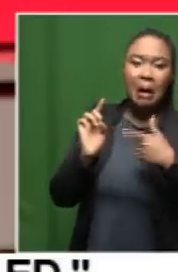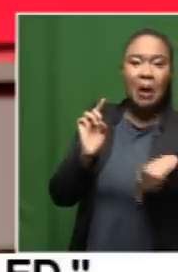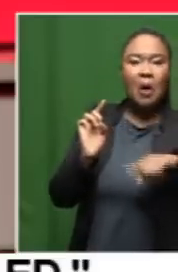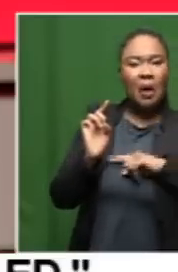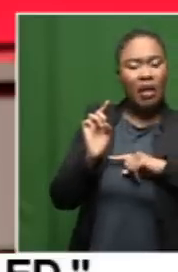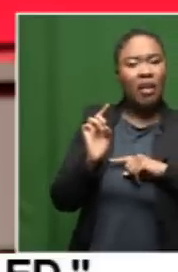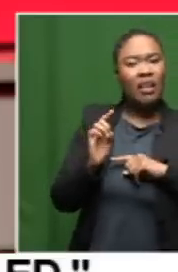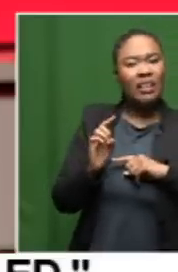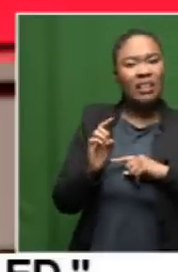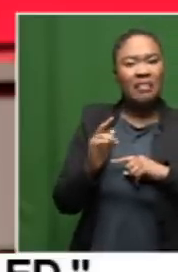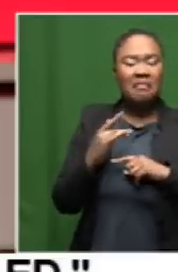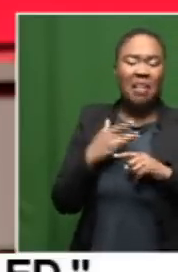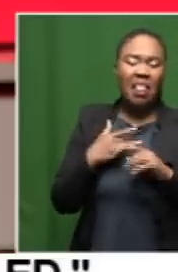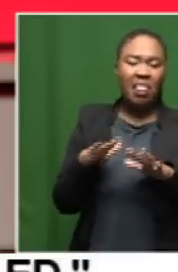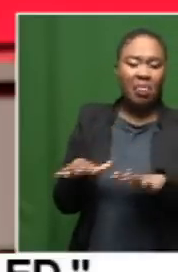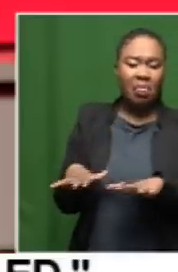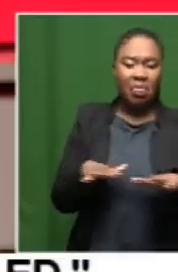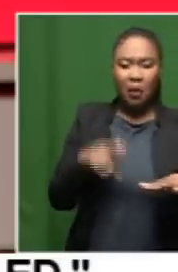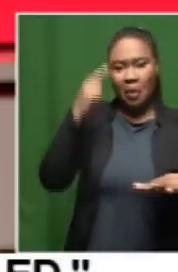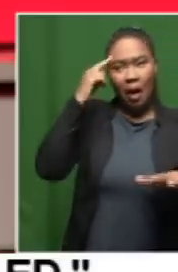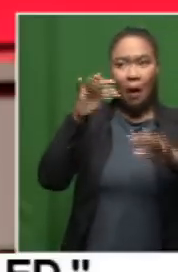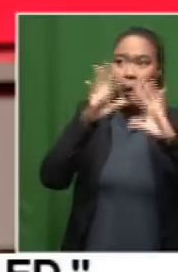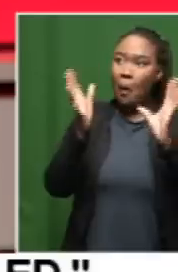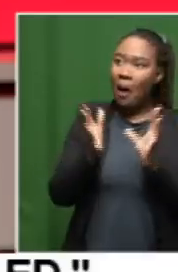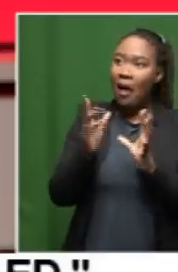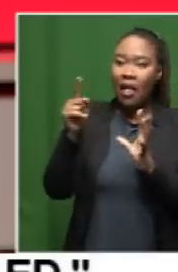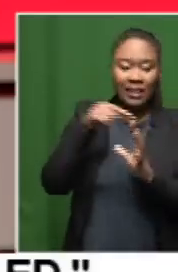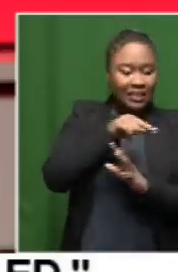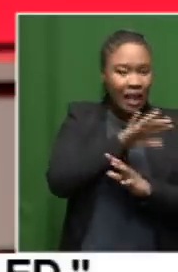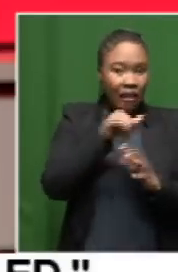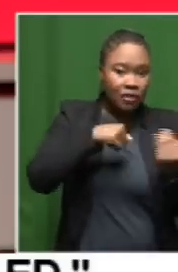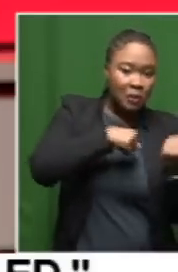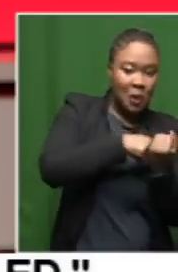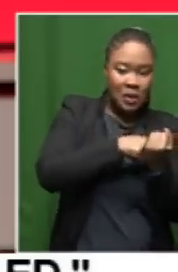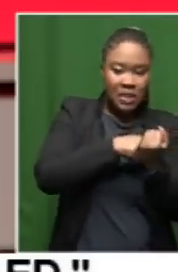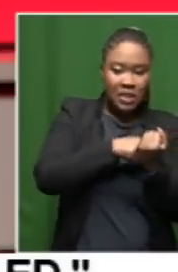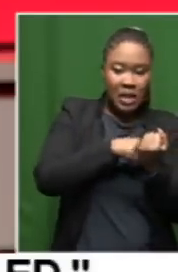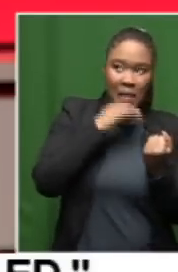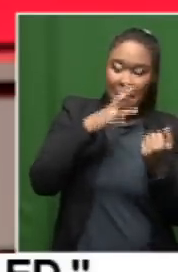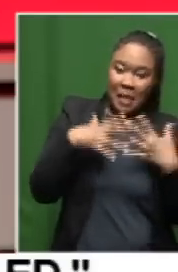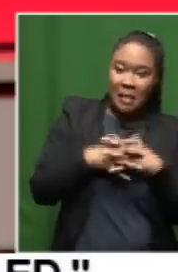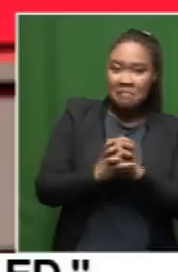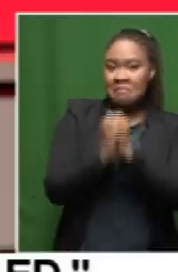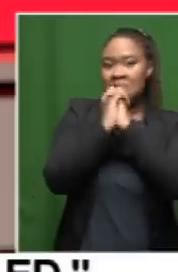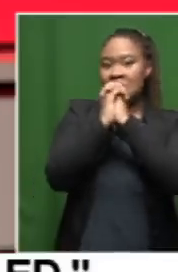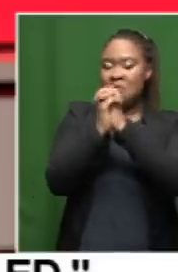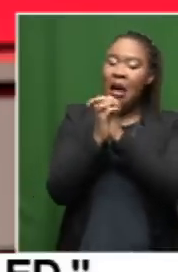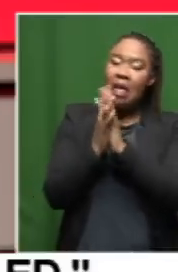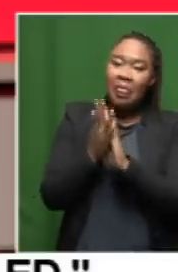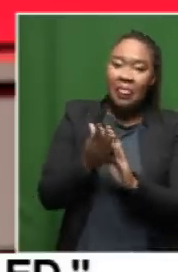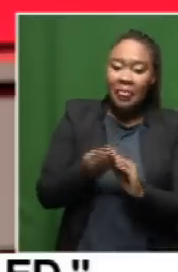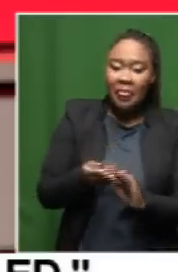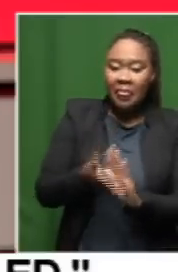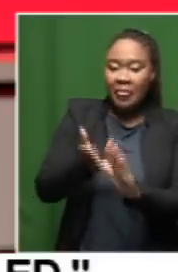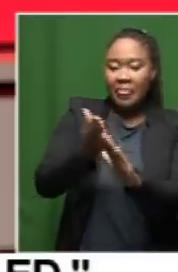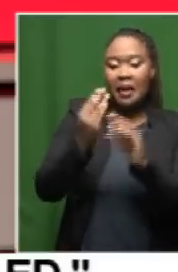a bit. We thought the world is with us, and they will we will work together with them. If you